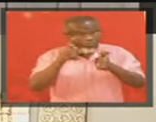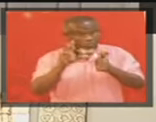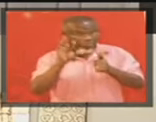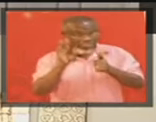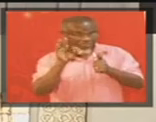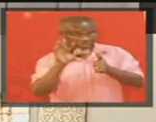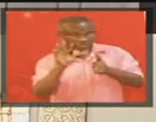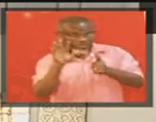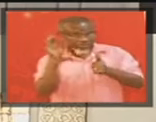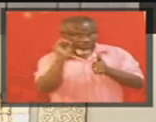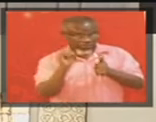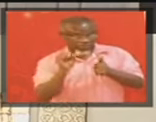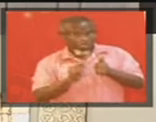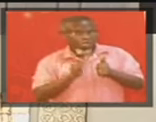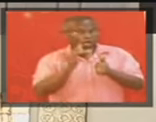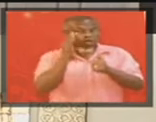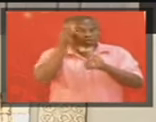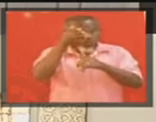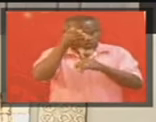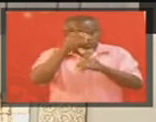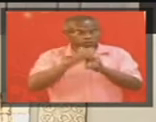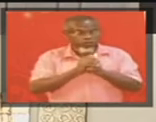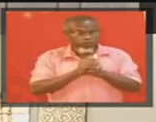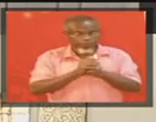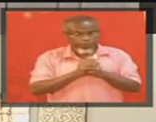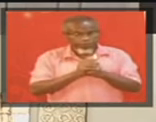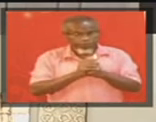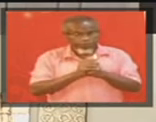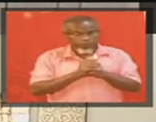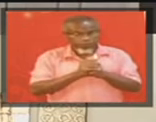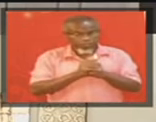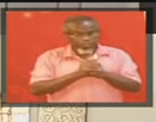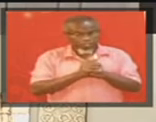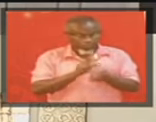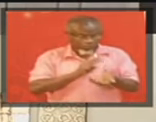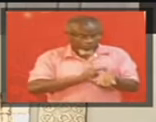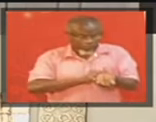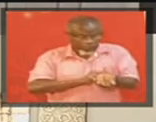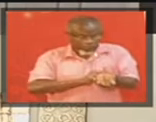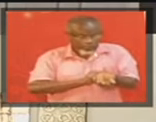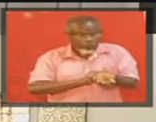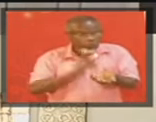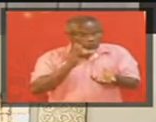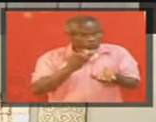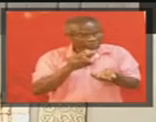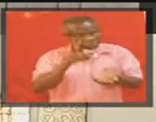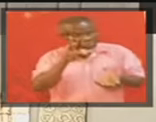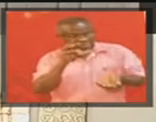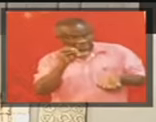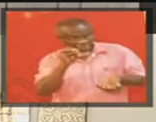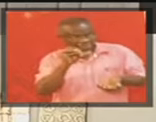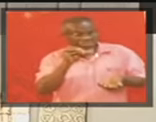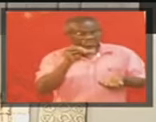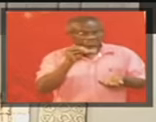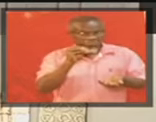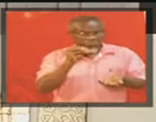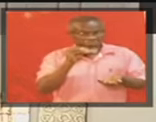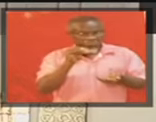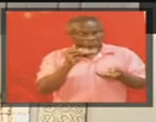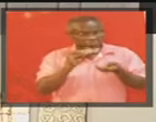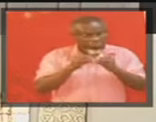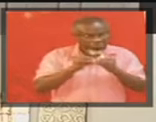pulse, which when normal usually is between 60 beats per minute and 100. Okay, thank